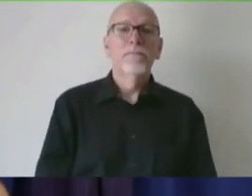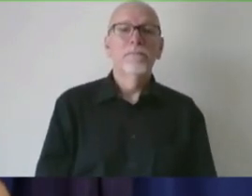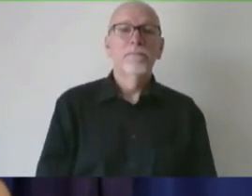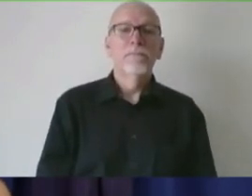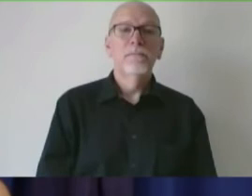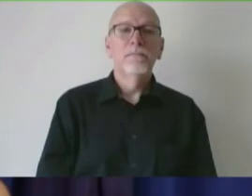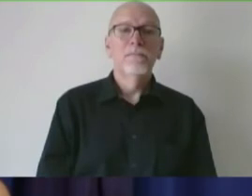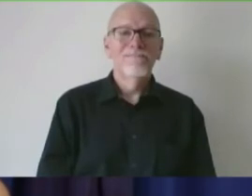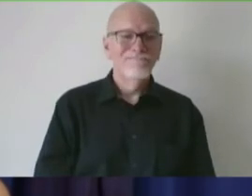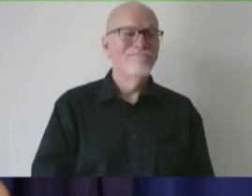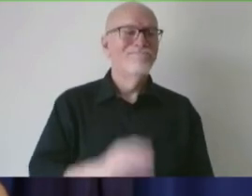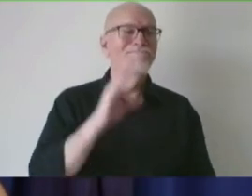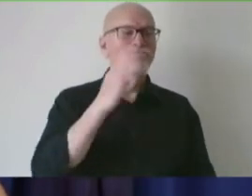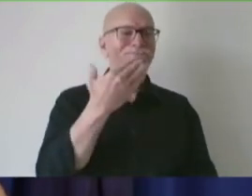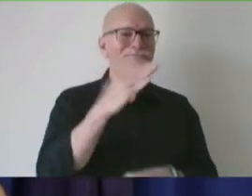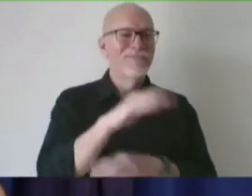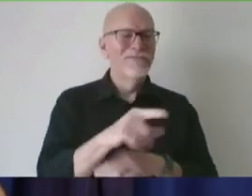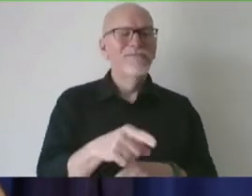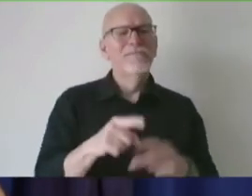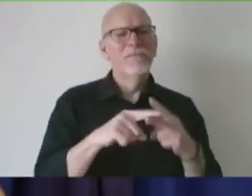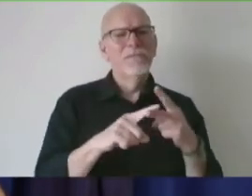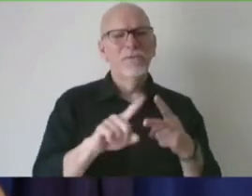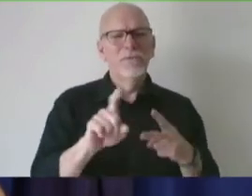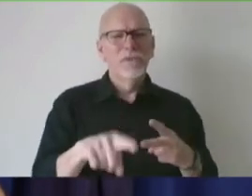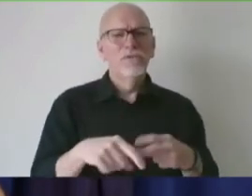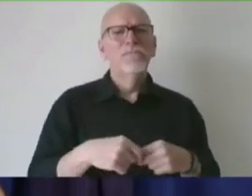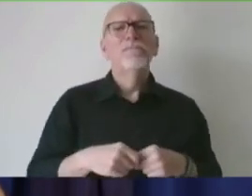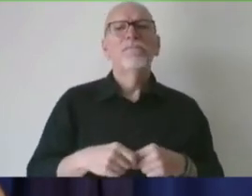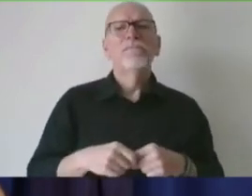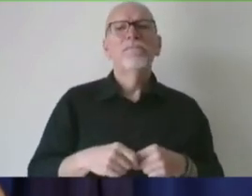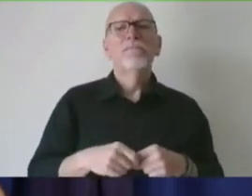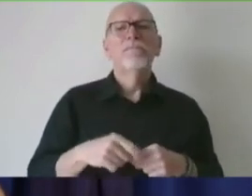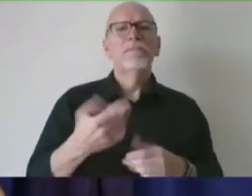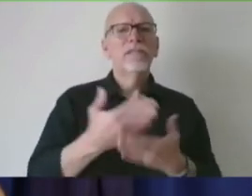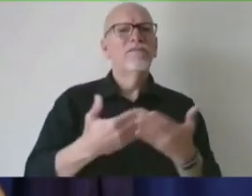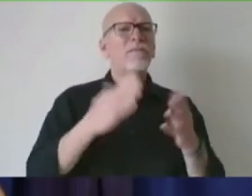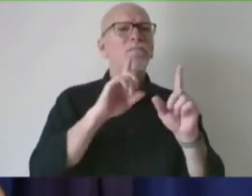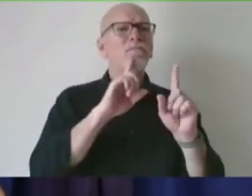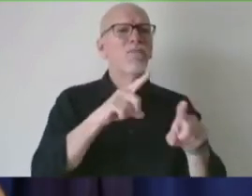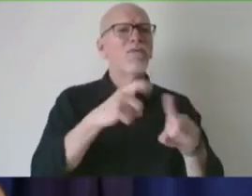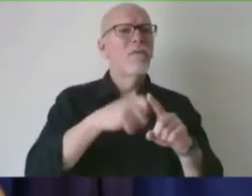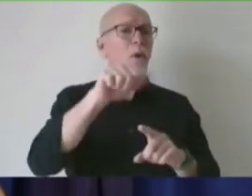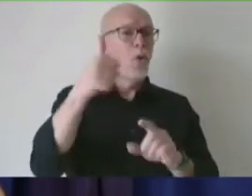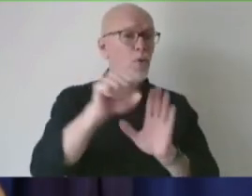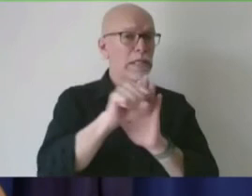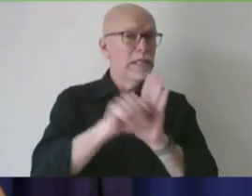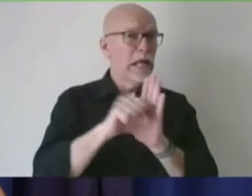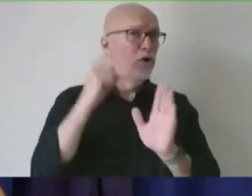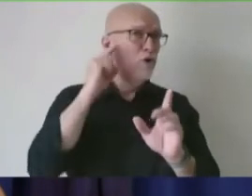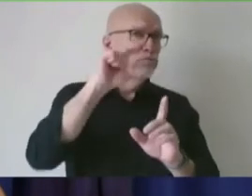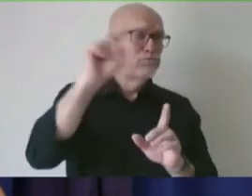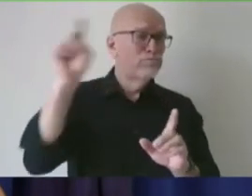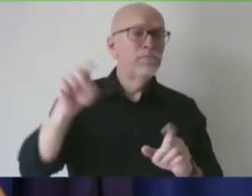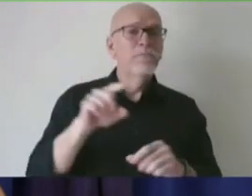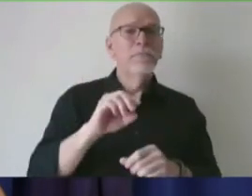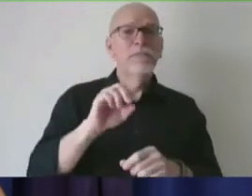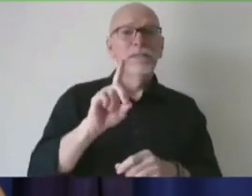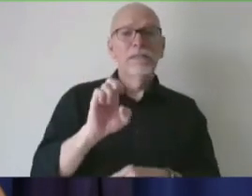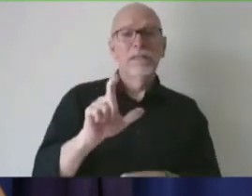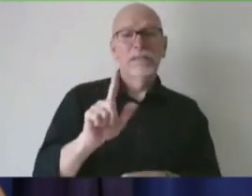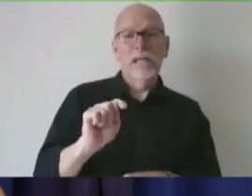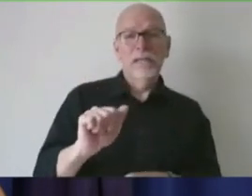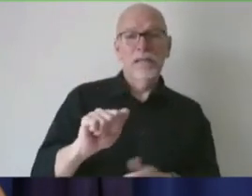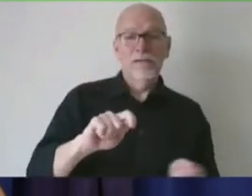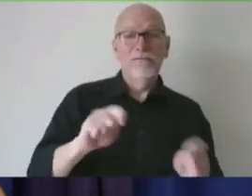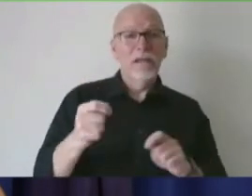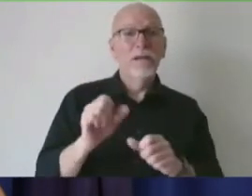Hi, good afternoon. Couple of questions. There have been reports in other states that the Delta variant has prompted a